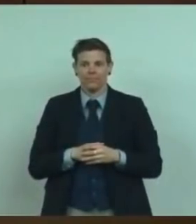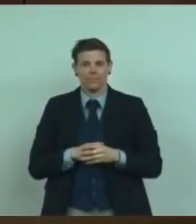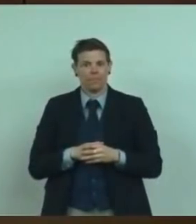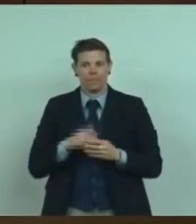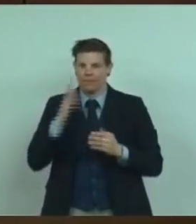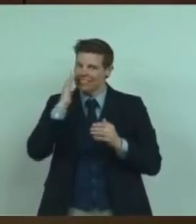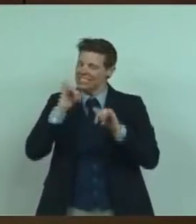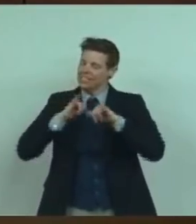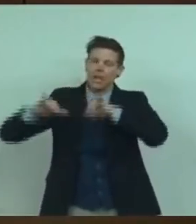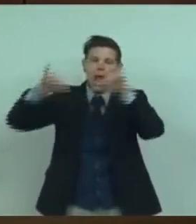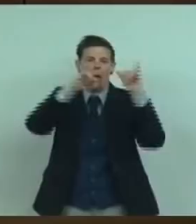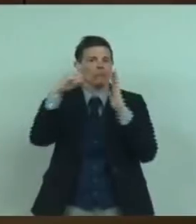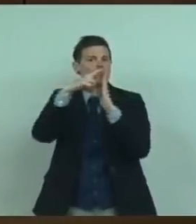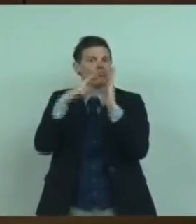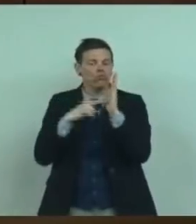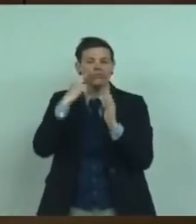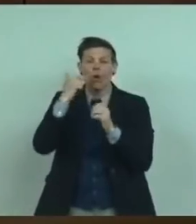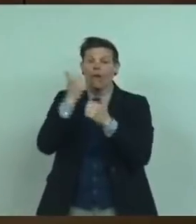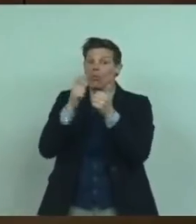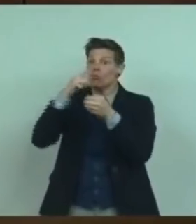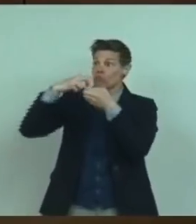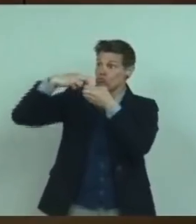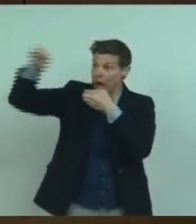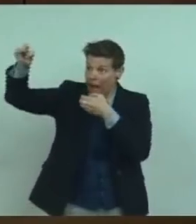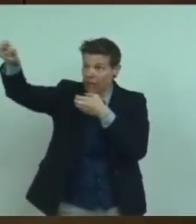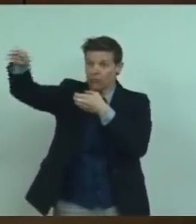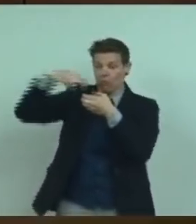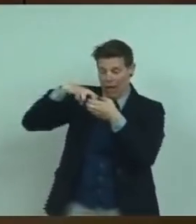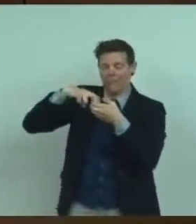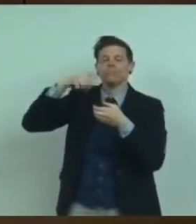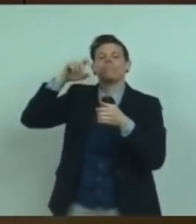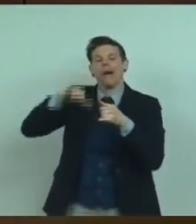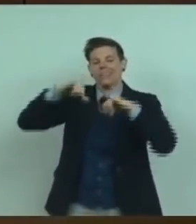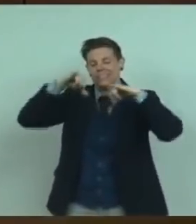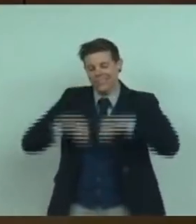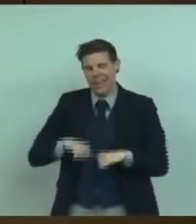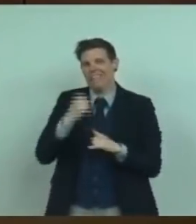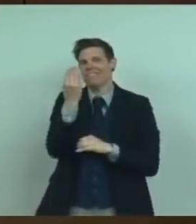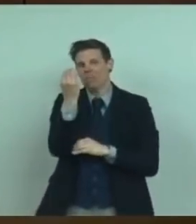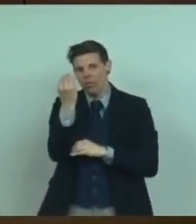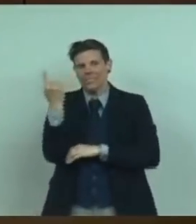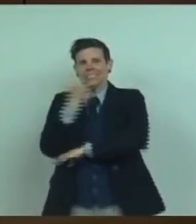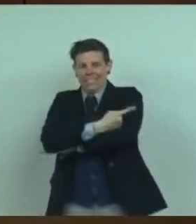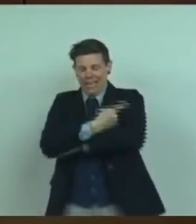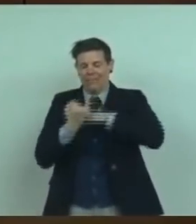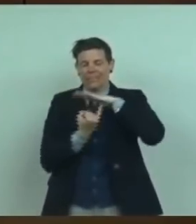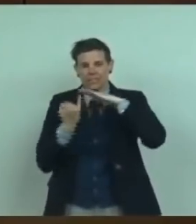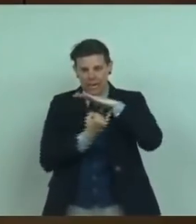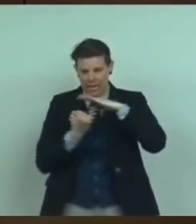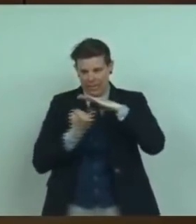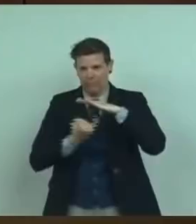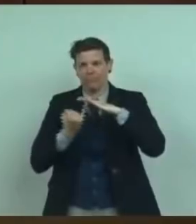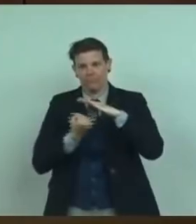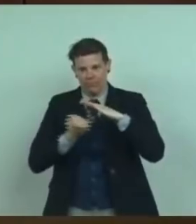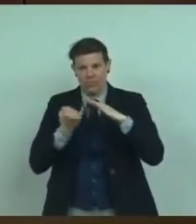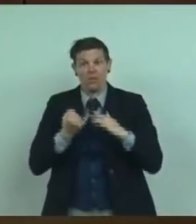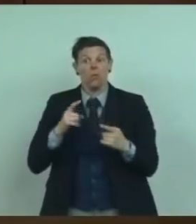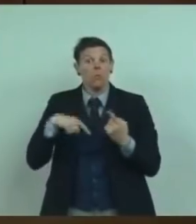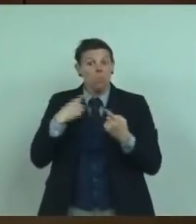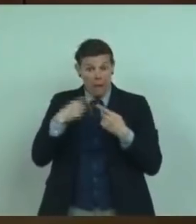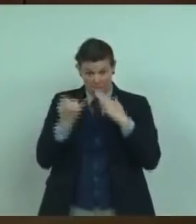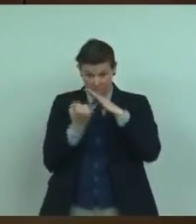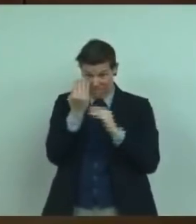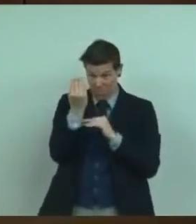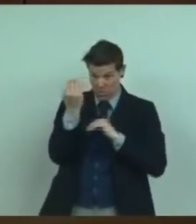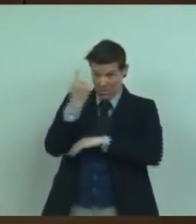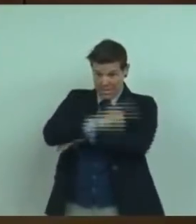Mexico traveler. That's 14 days before you're actually in our healthcare system. But it shows that we're planning for what's coming. I